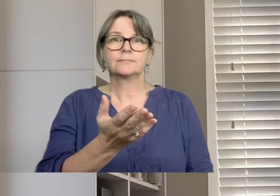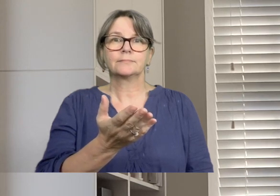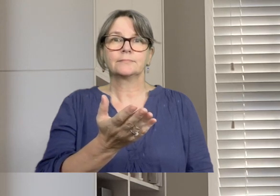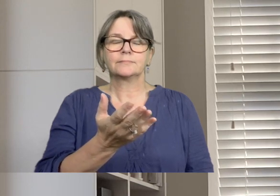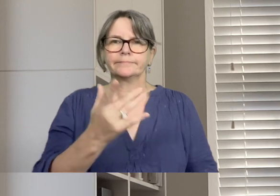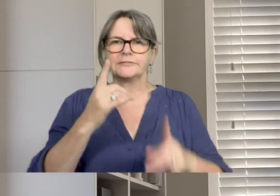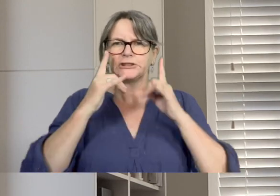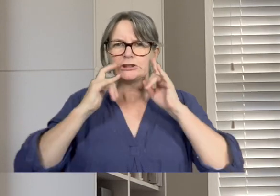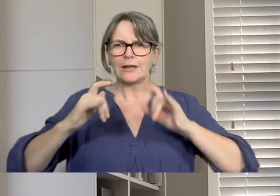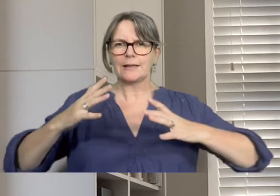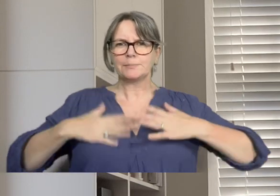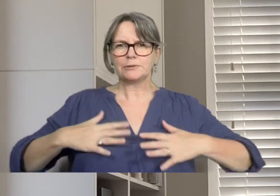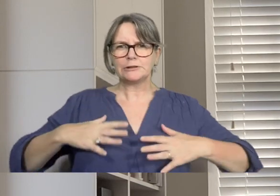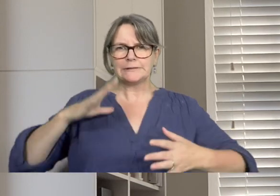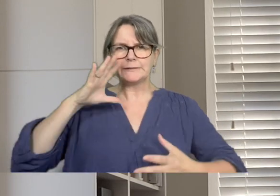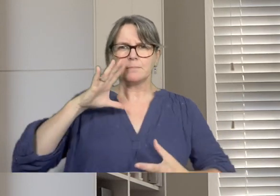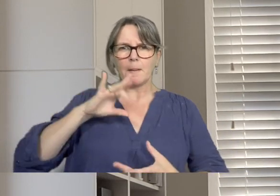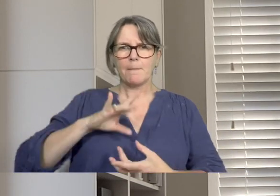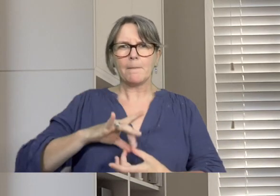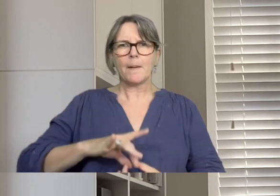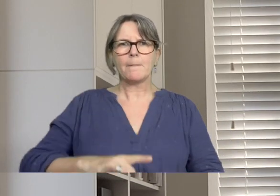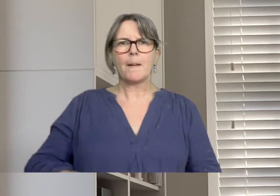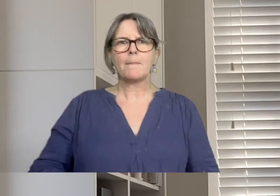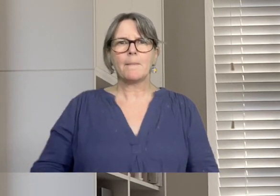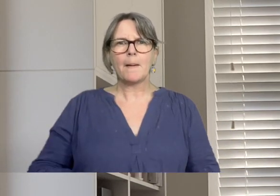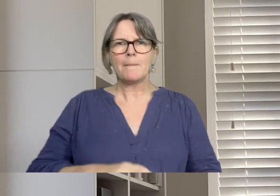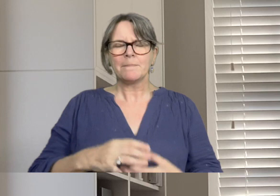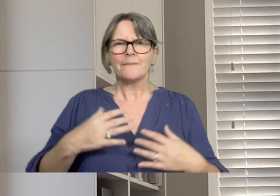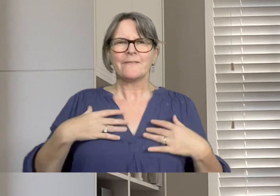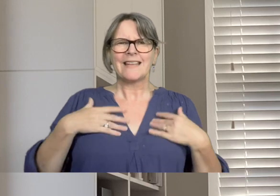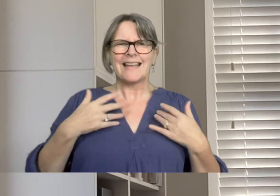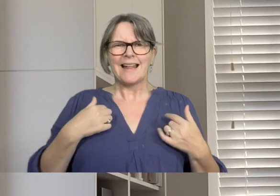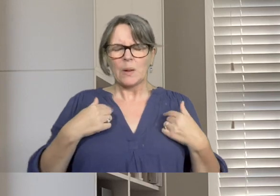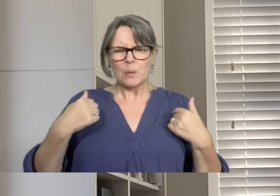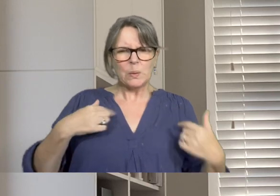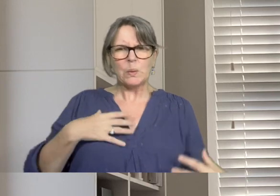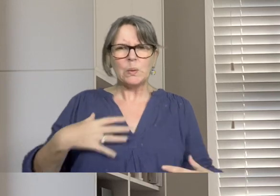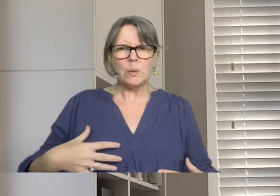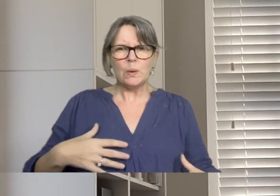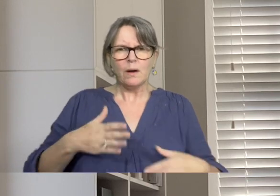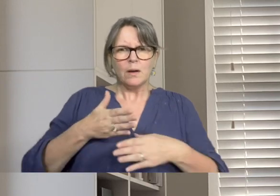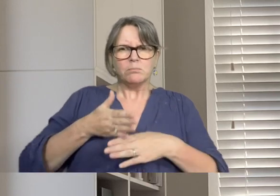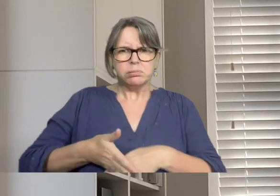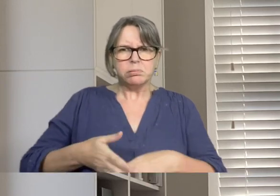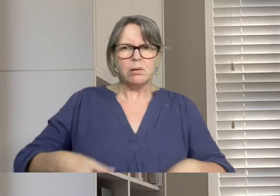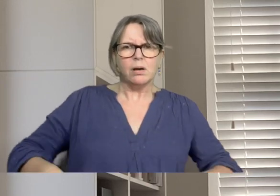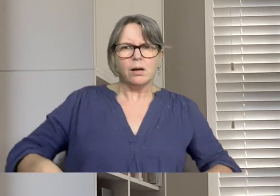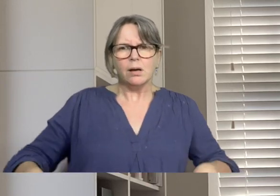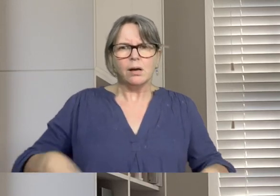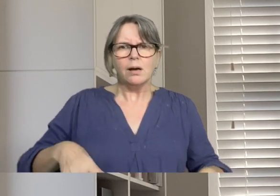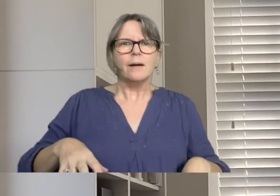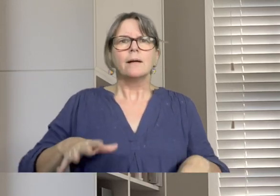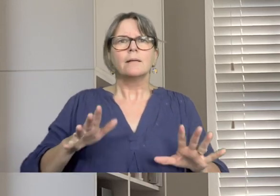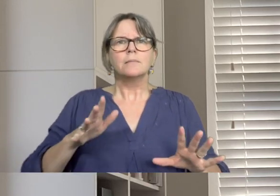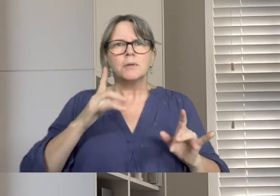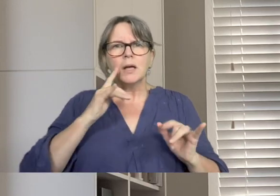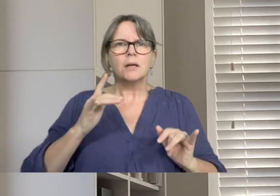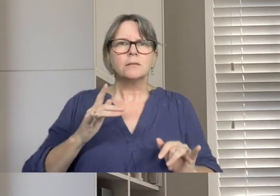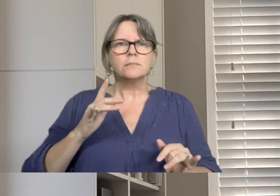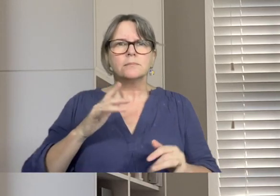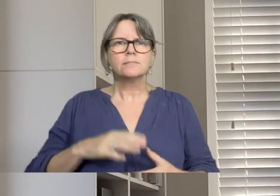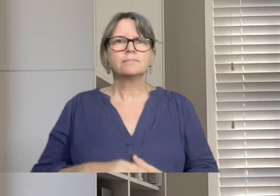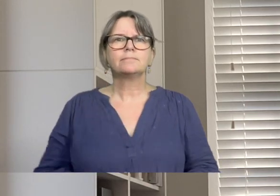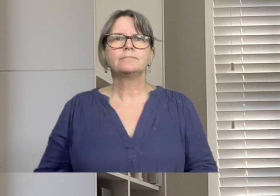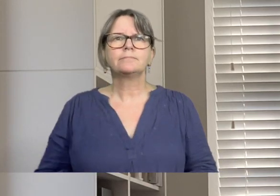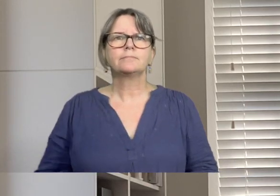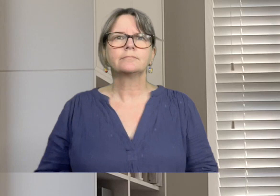This is your time to check in with how the body might feel. It might feel like one side feels a little bit wobblier than the other. Or